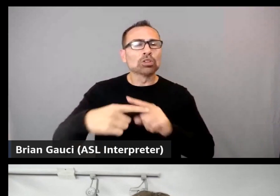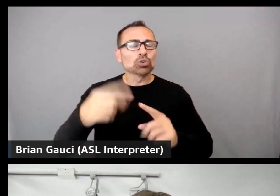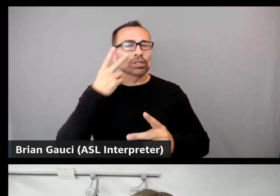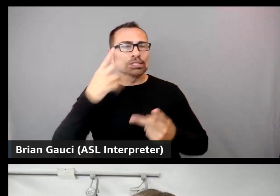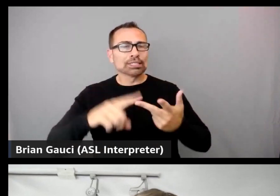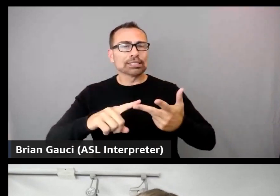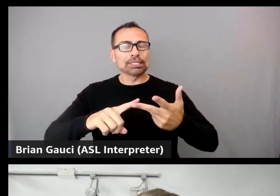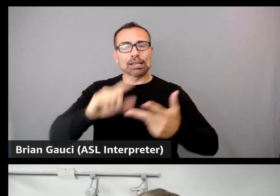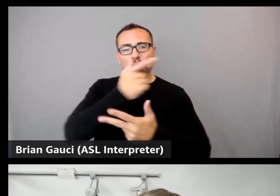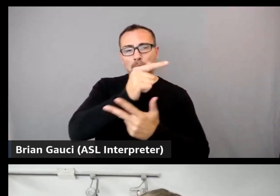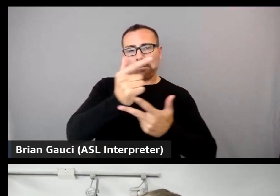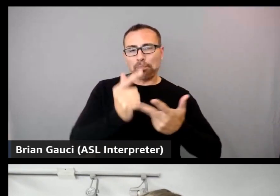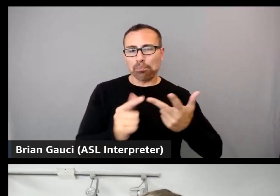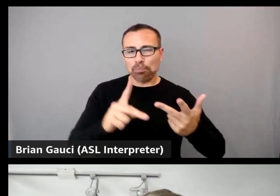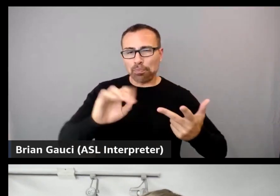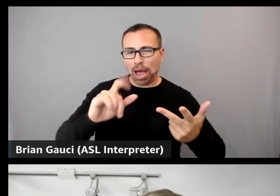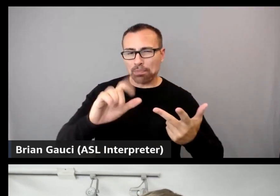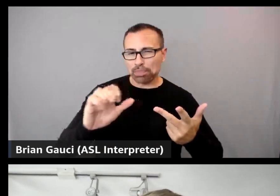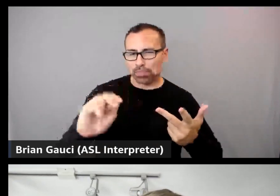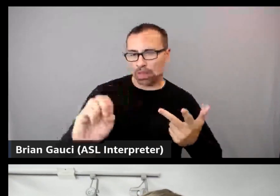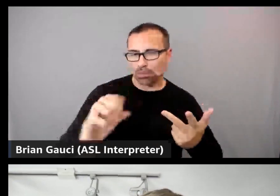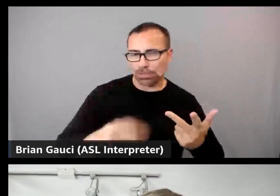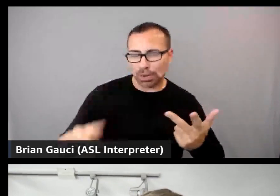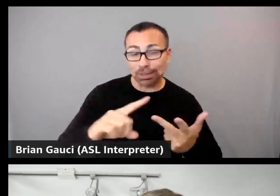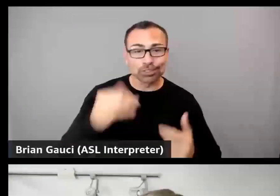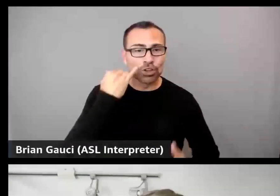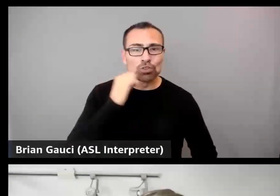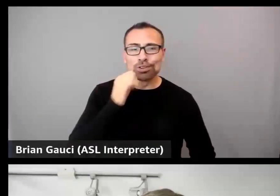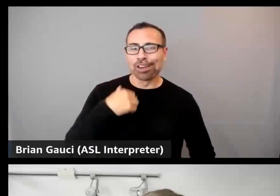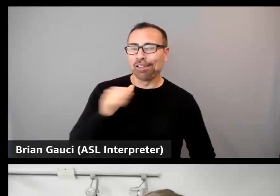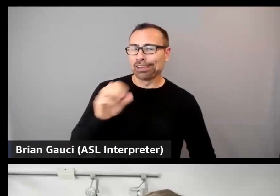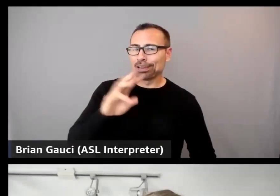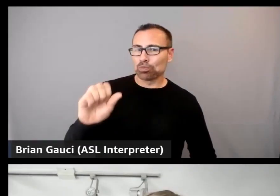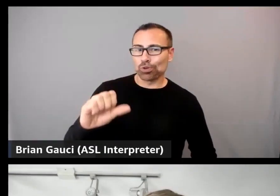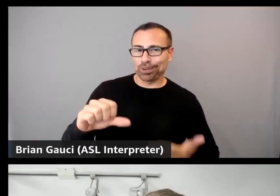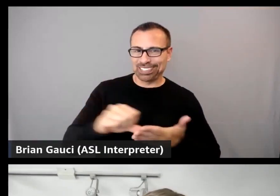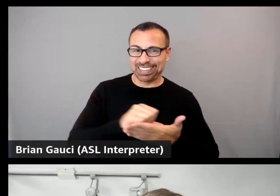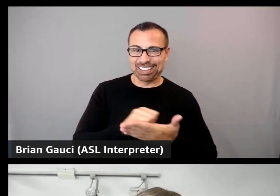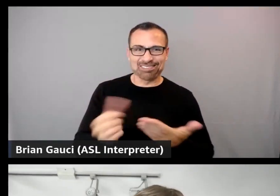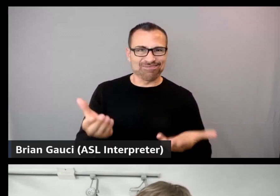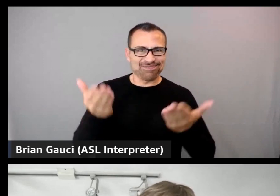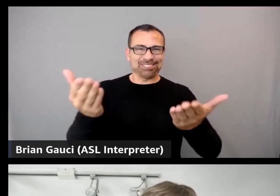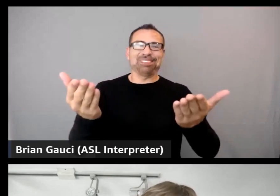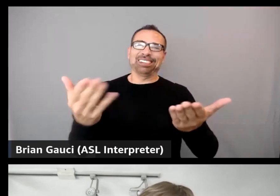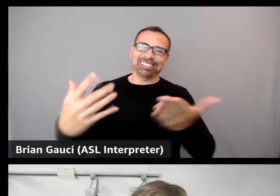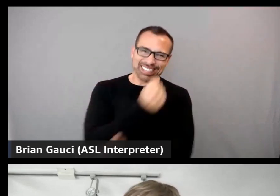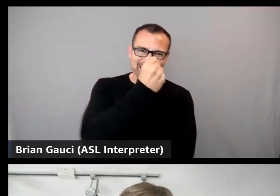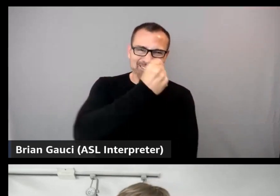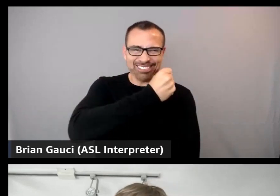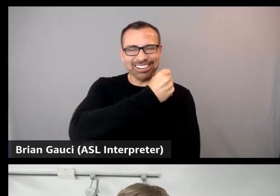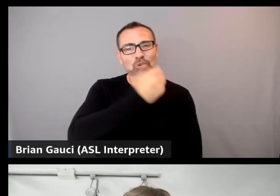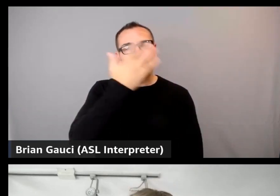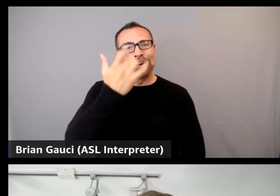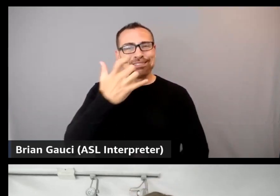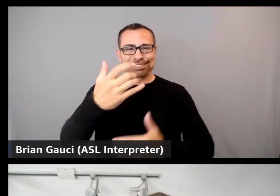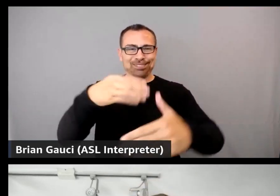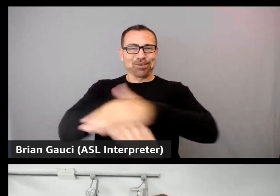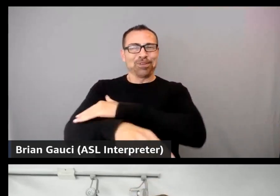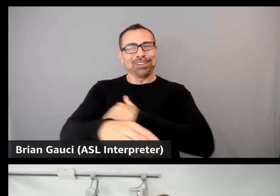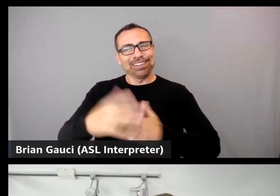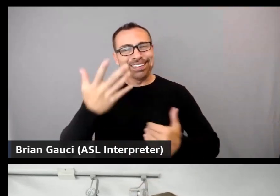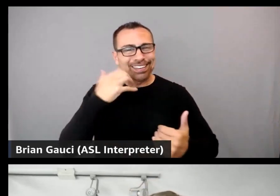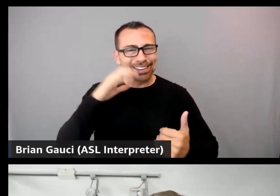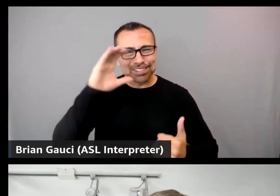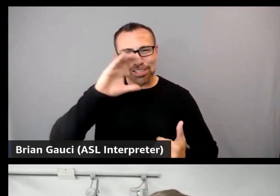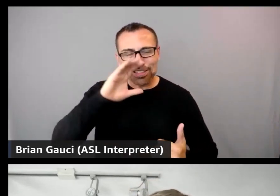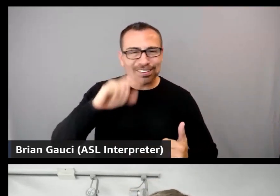if you don't have an AWS account yet, I would highly recommend to get one. Now's the time. you can go in and look at all this